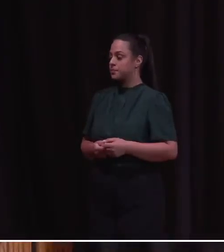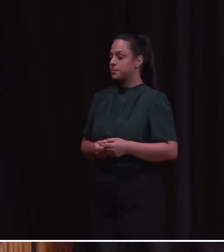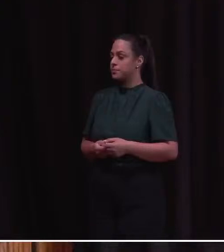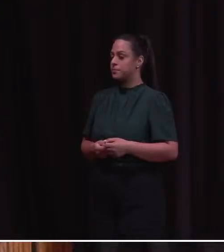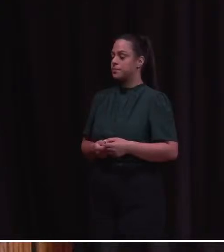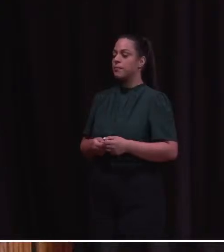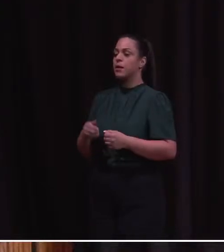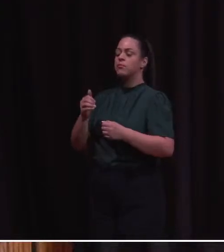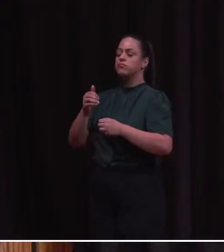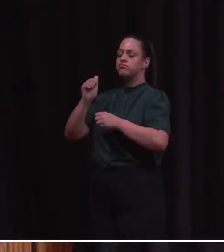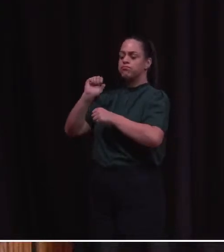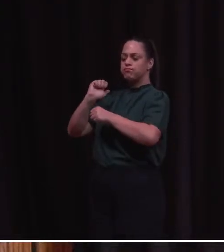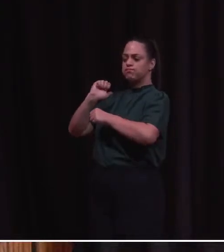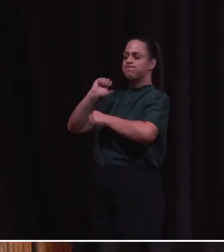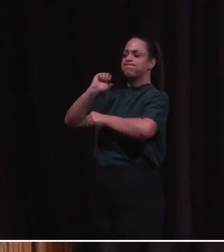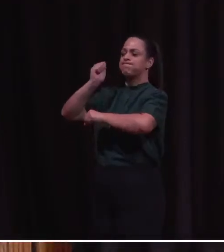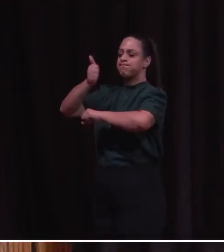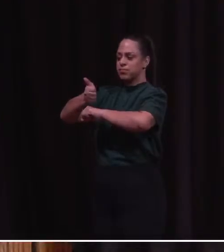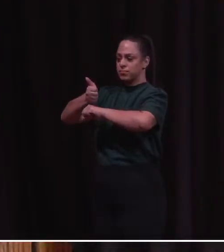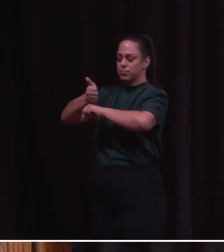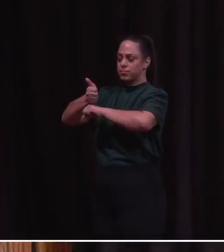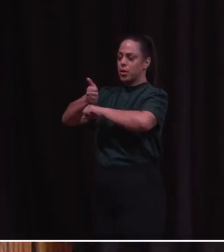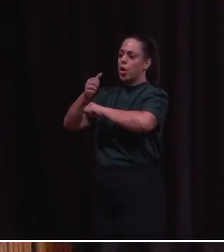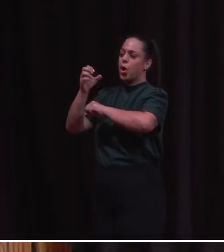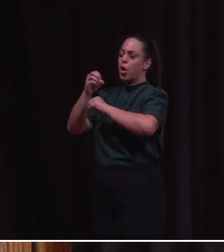and Black women in the diaspora.